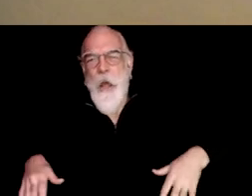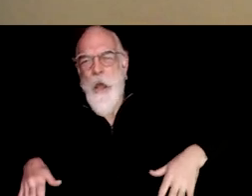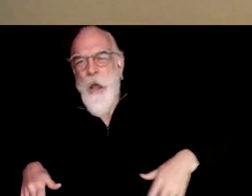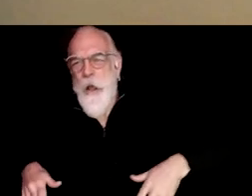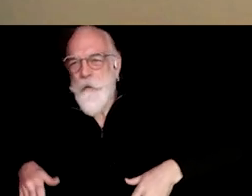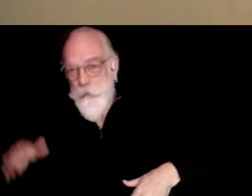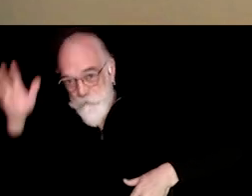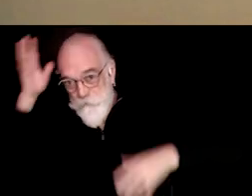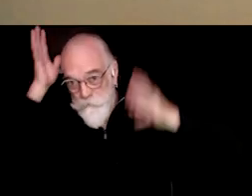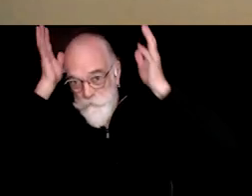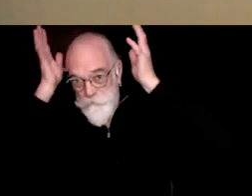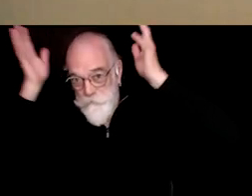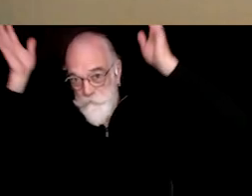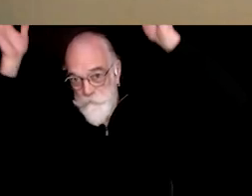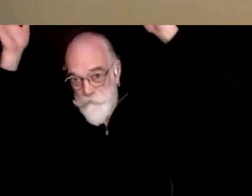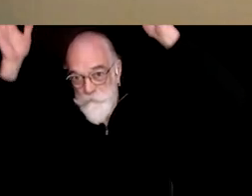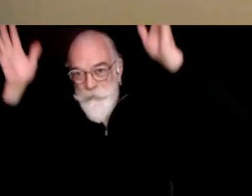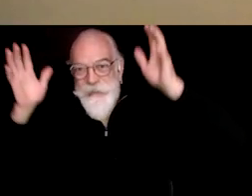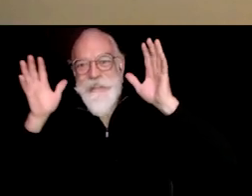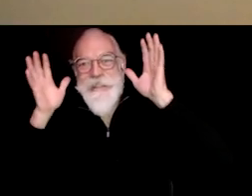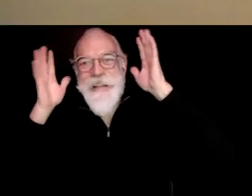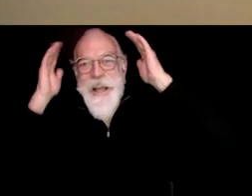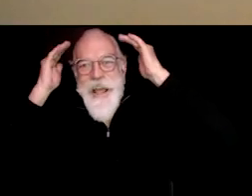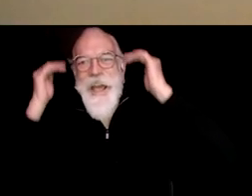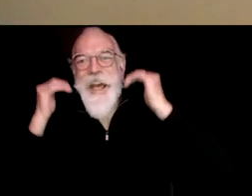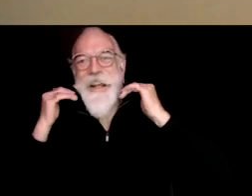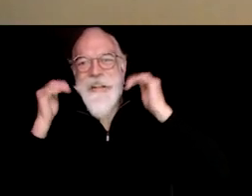flowers and evergreen in his antlers.